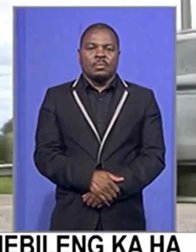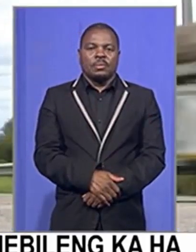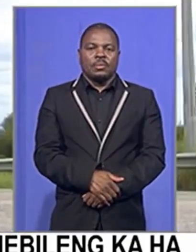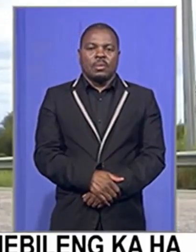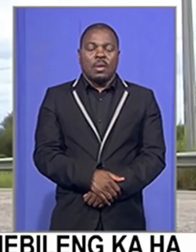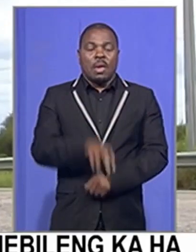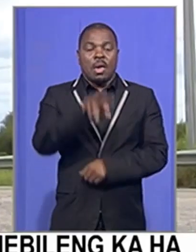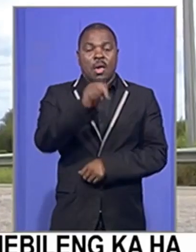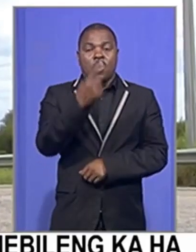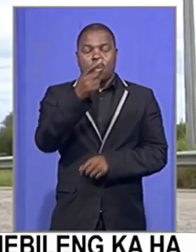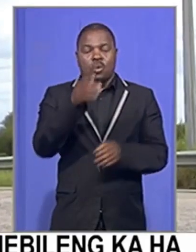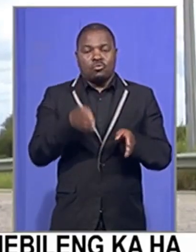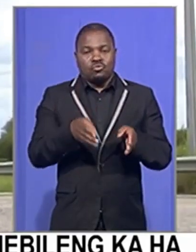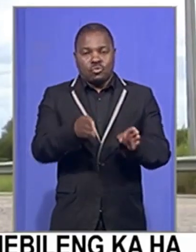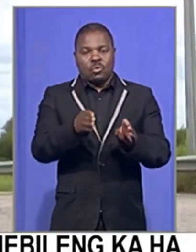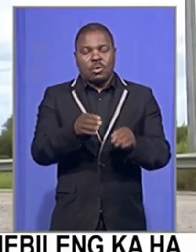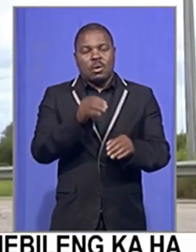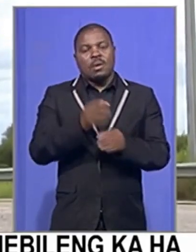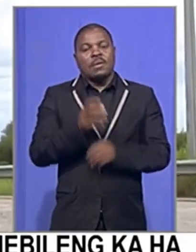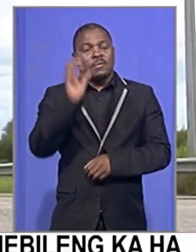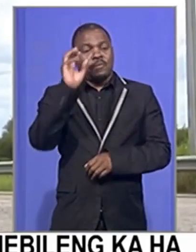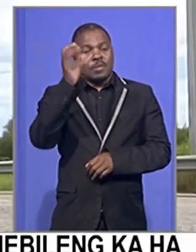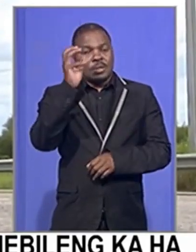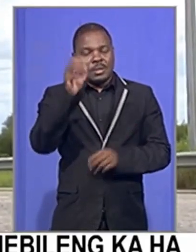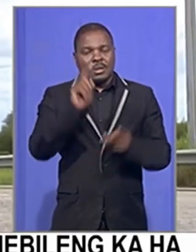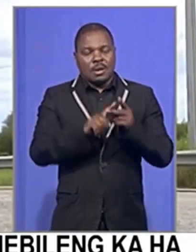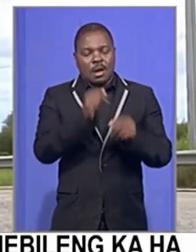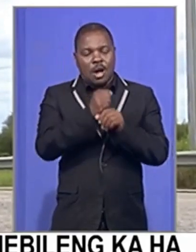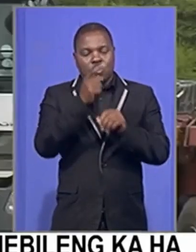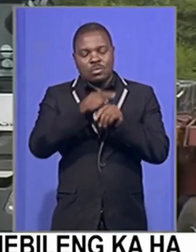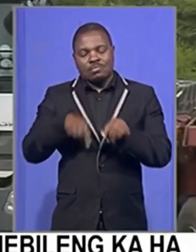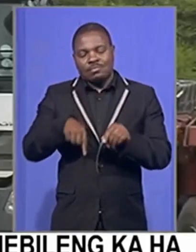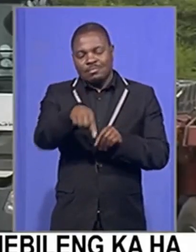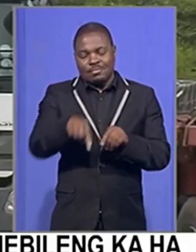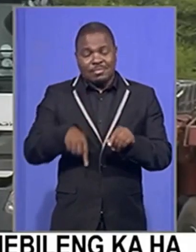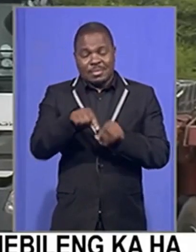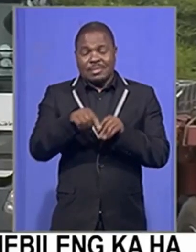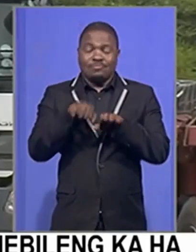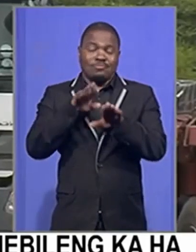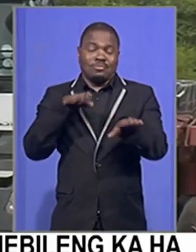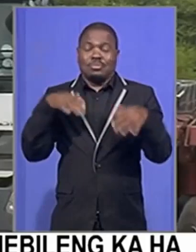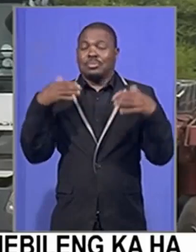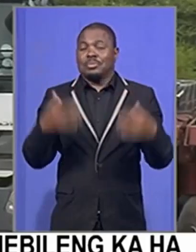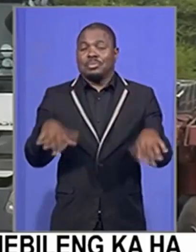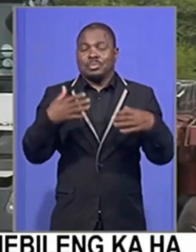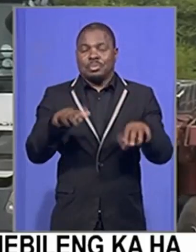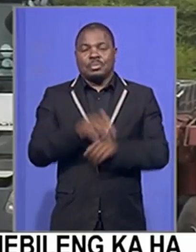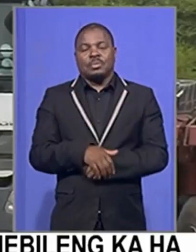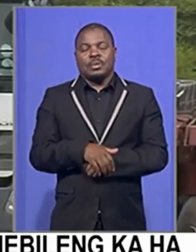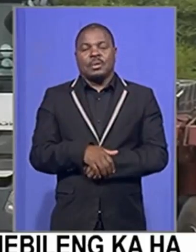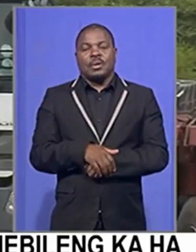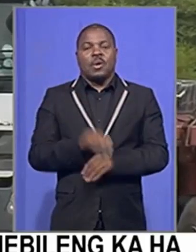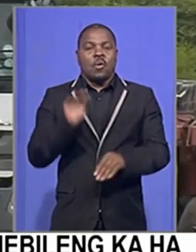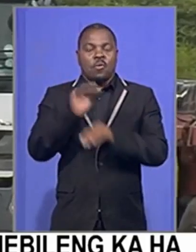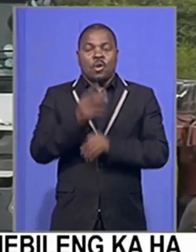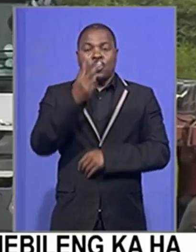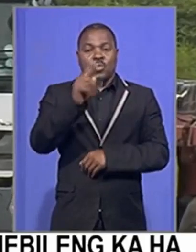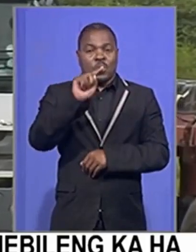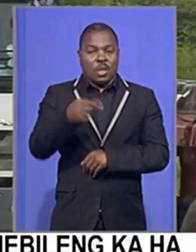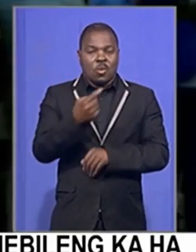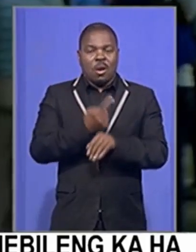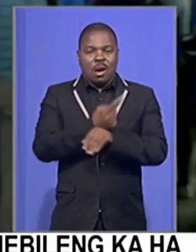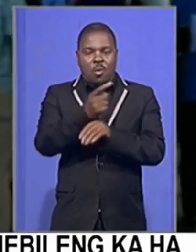Mmileng wa N1 o hokelang Gauteng le Free State sephethephethe se matla moo ho fetang dikoloi tse balwang diketeng tse fetang tse pedi ka